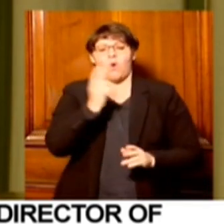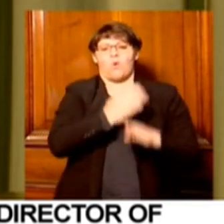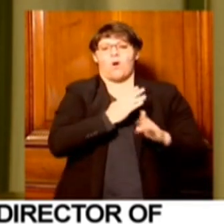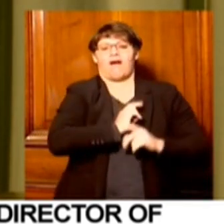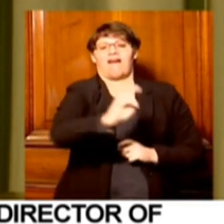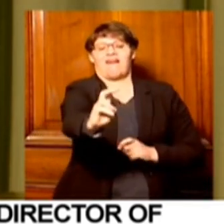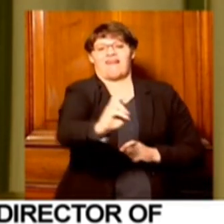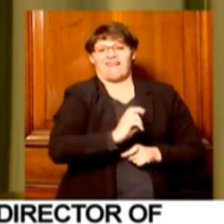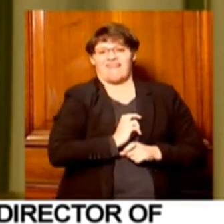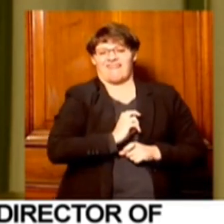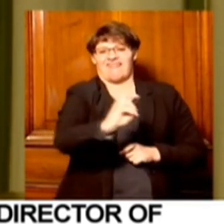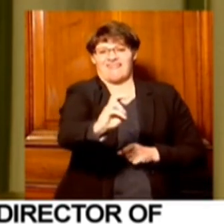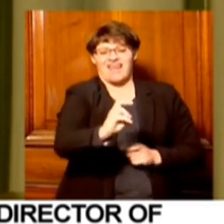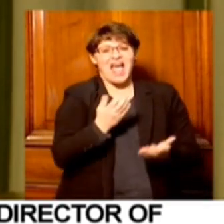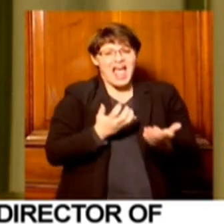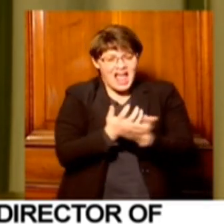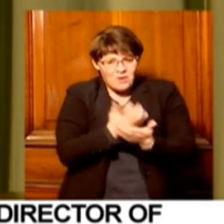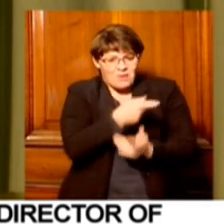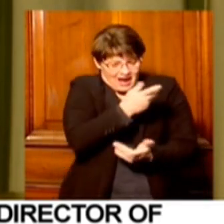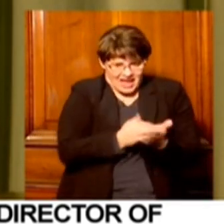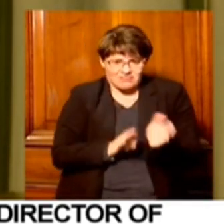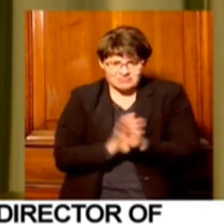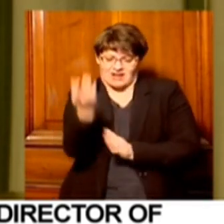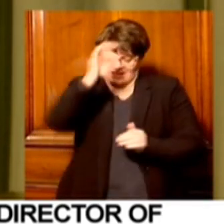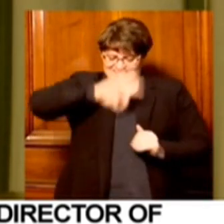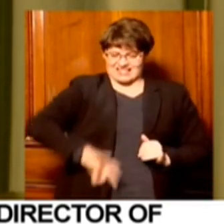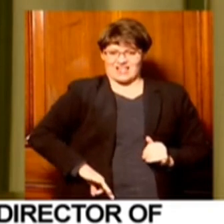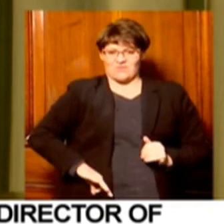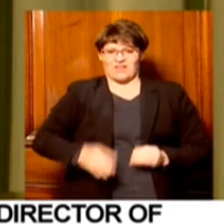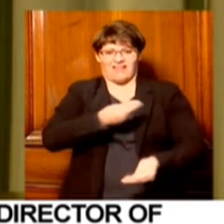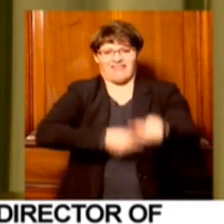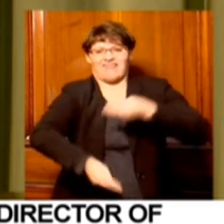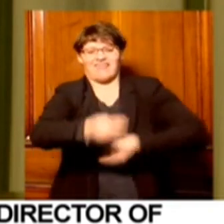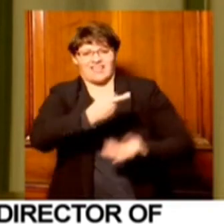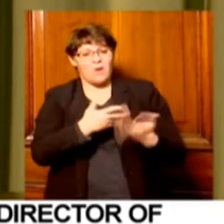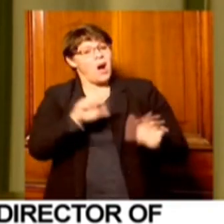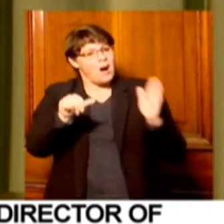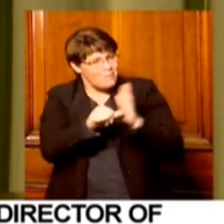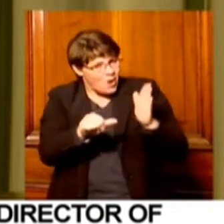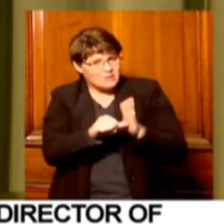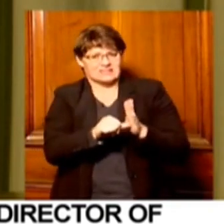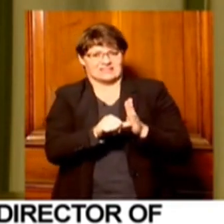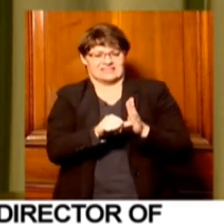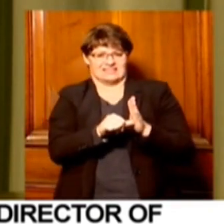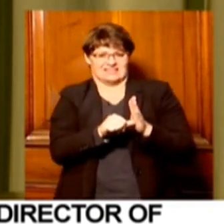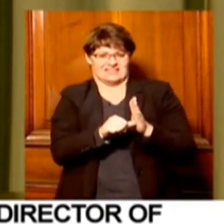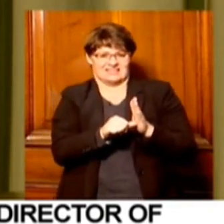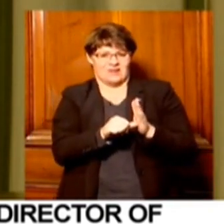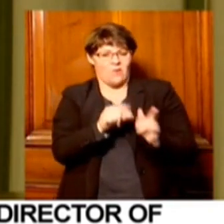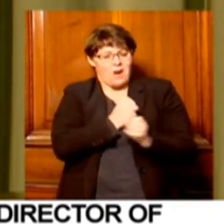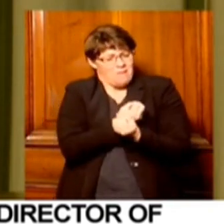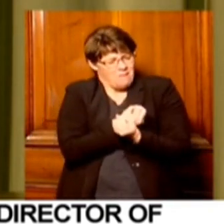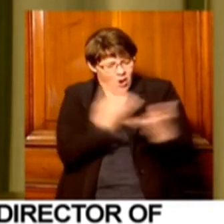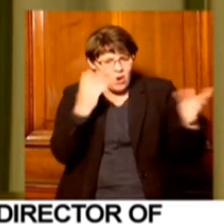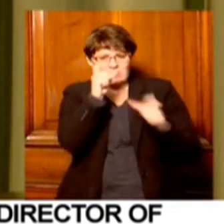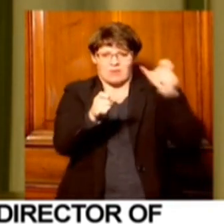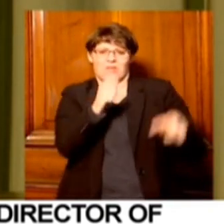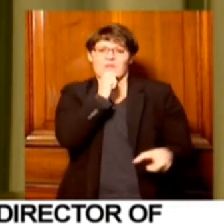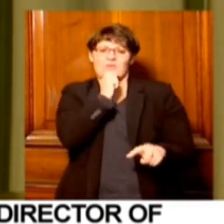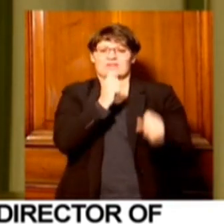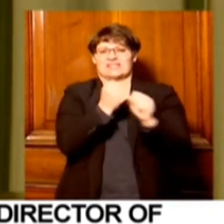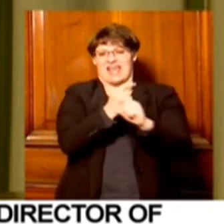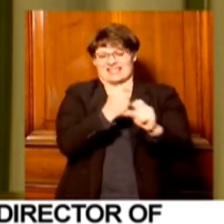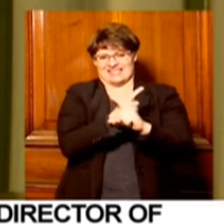of our economy and an important mode of transport, is key in relation